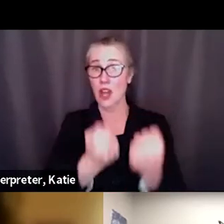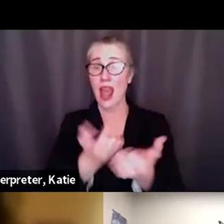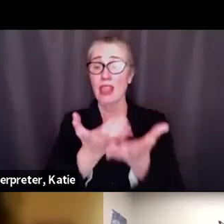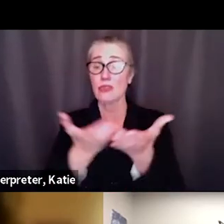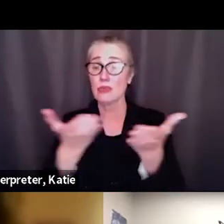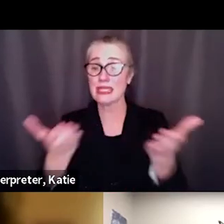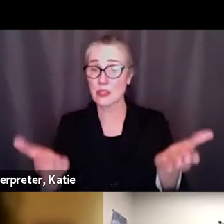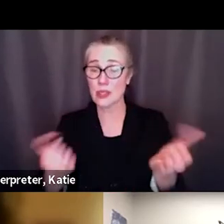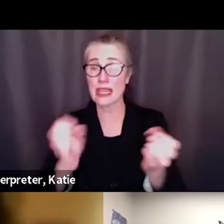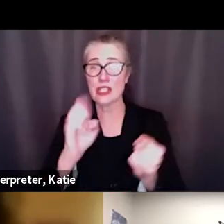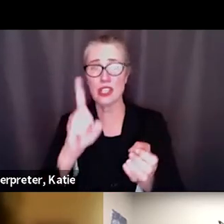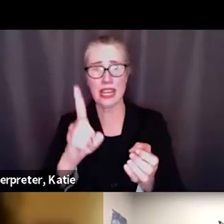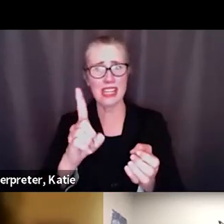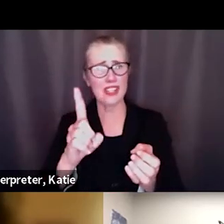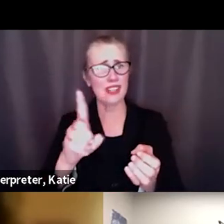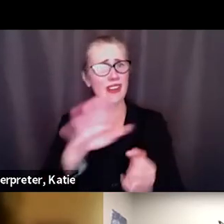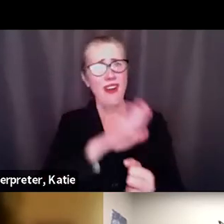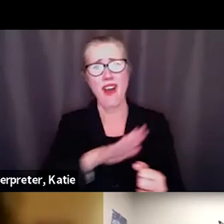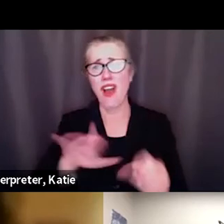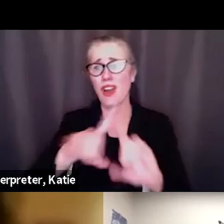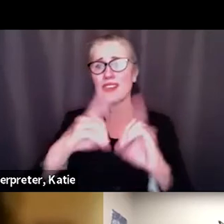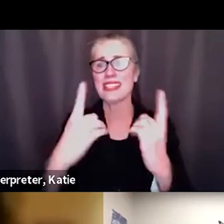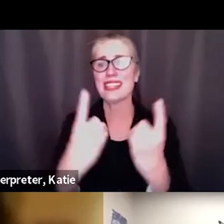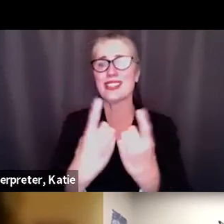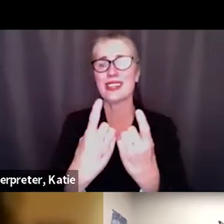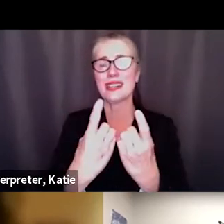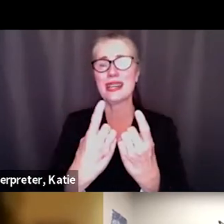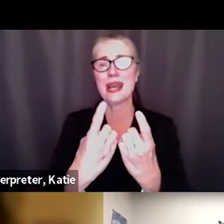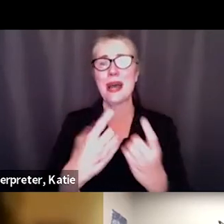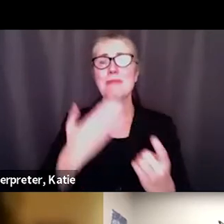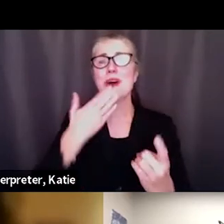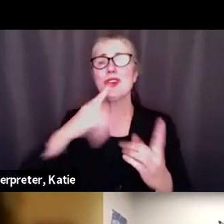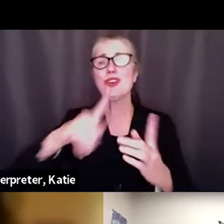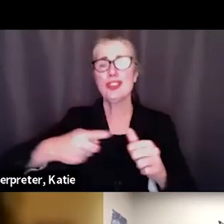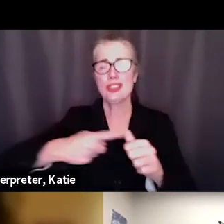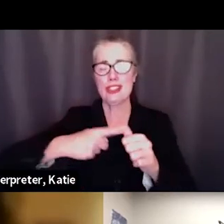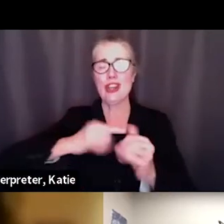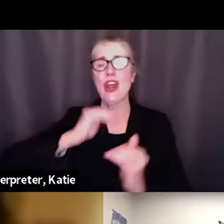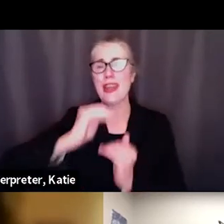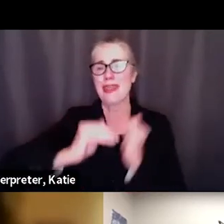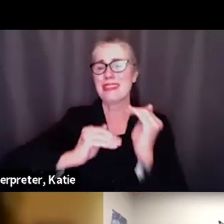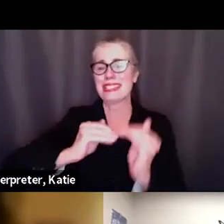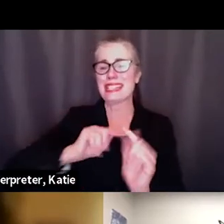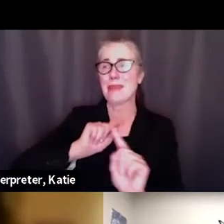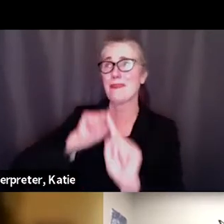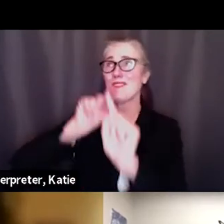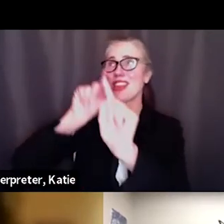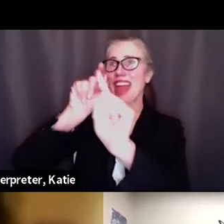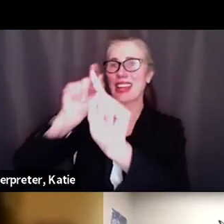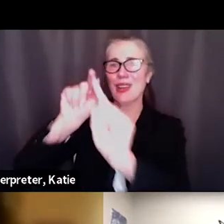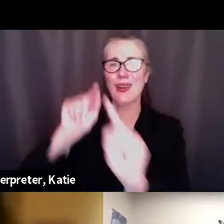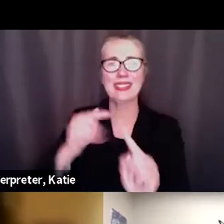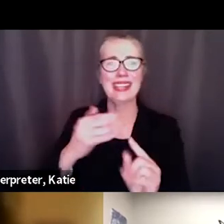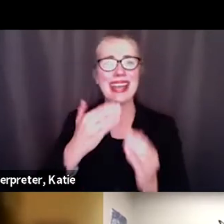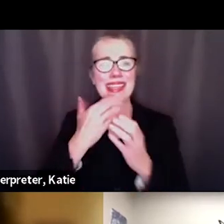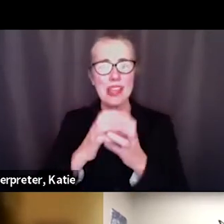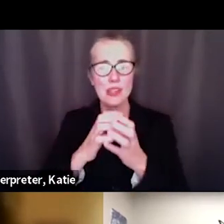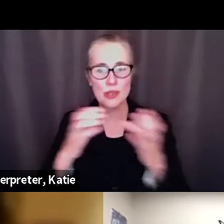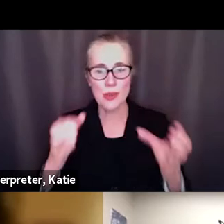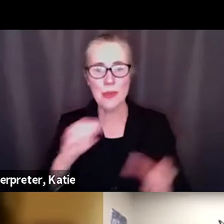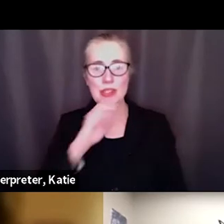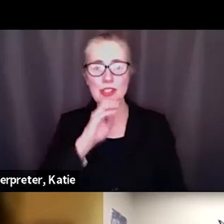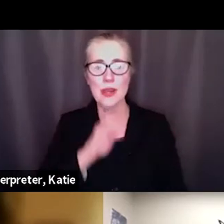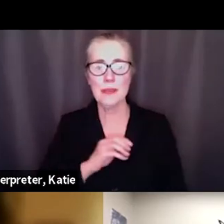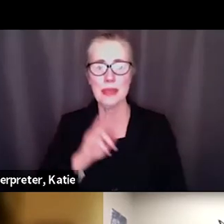is a step in the right direction so i'm thrilled to see this project happening thank you so much for your presentation miss newton as well